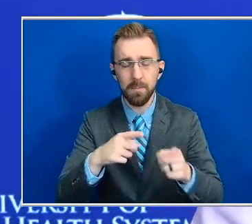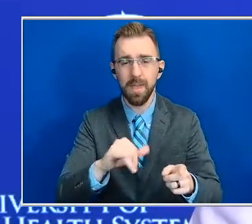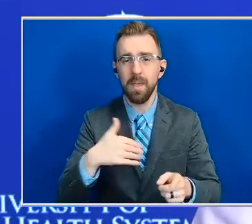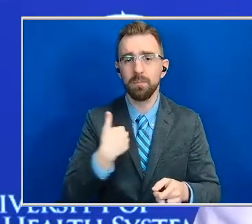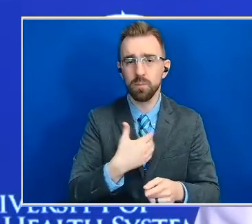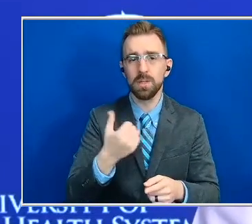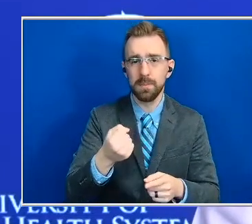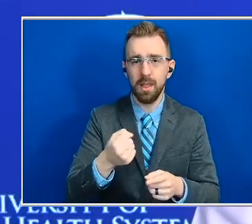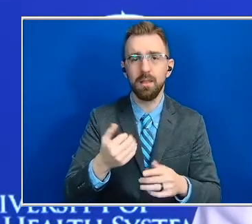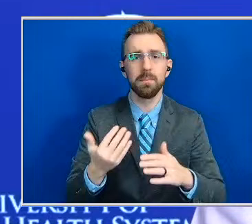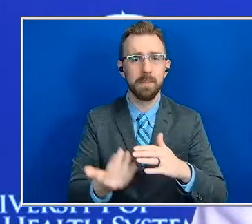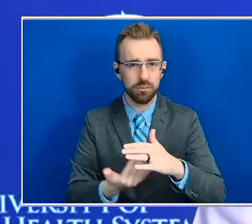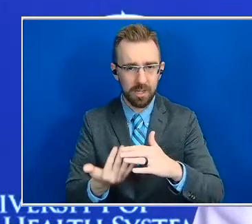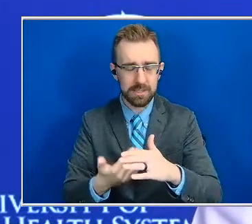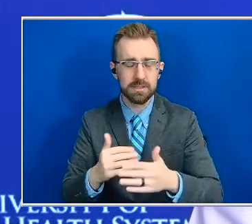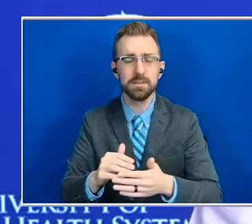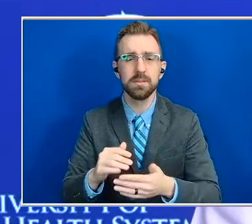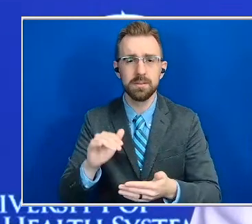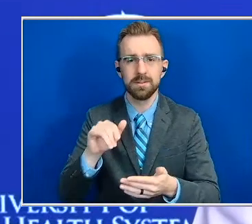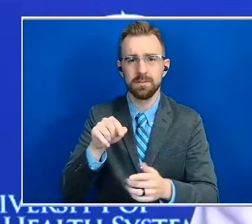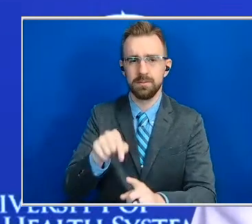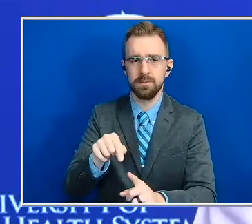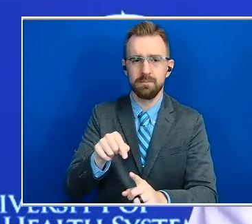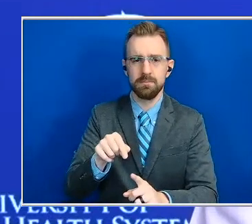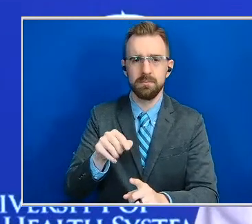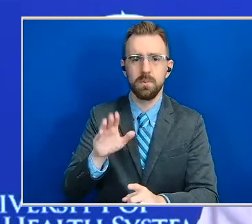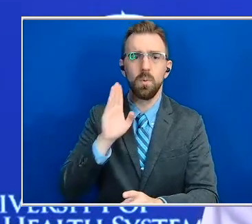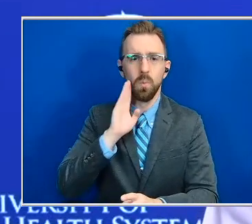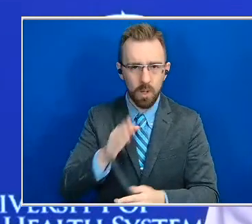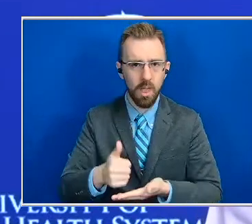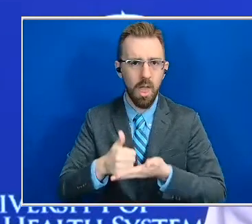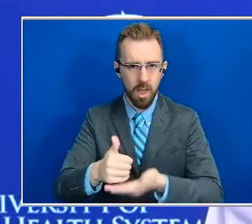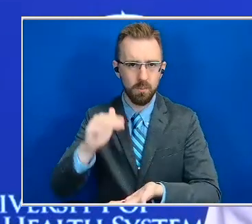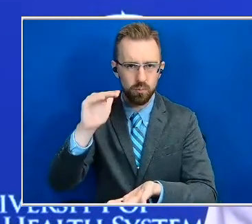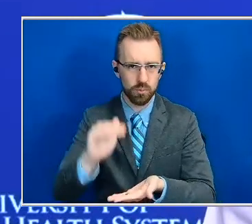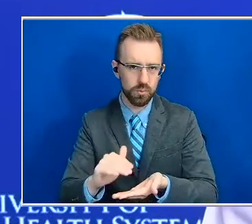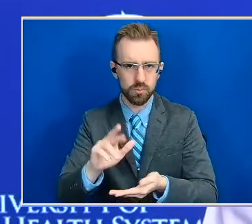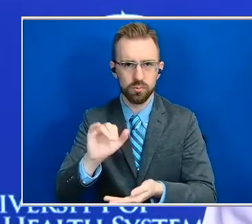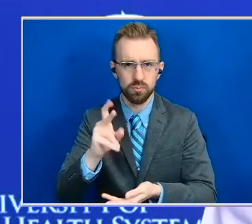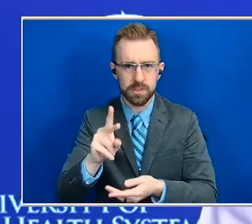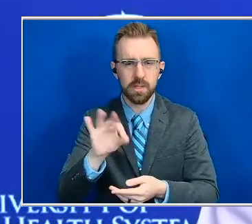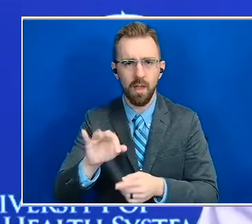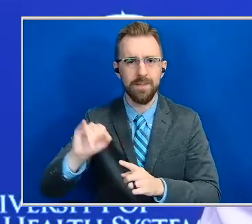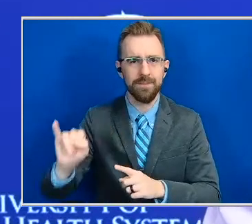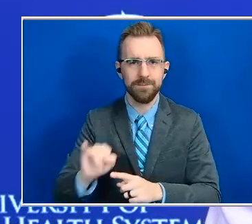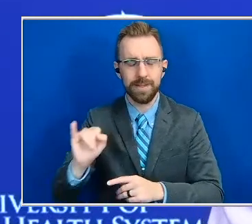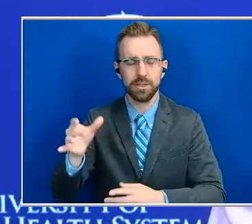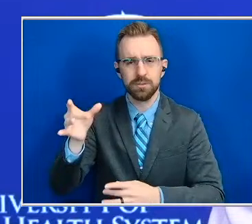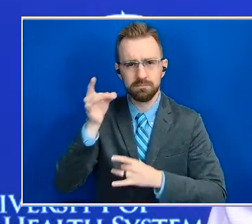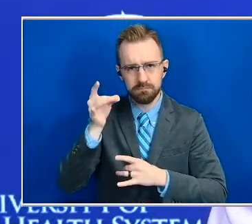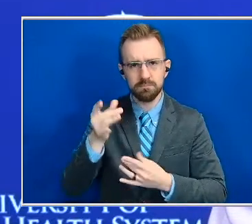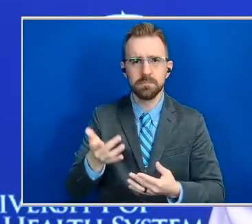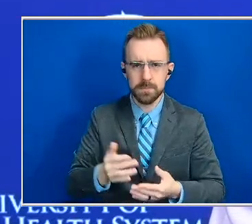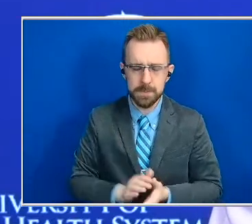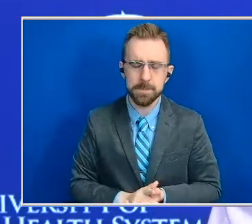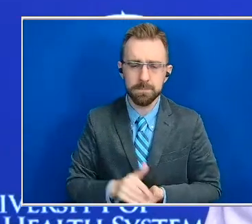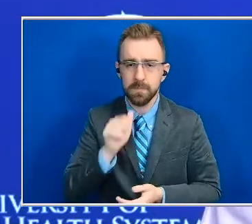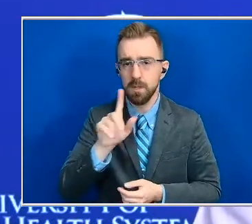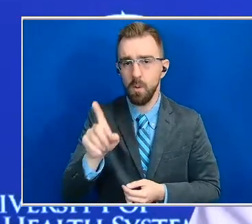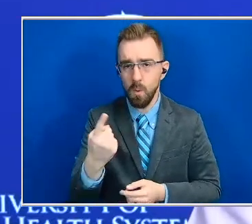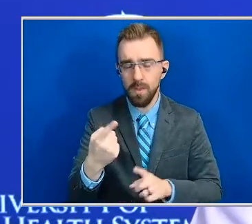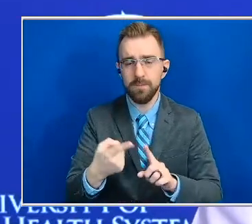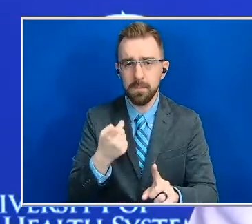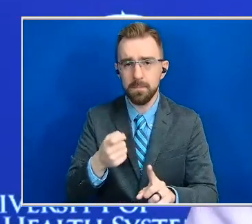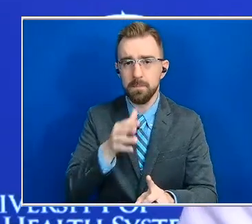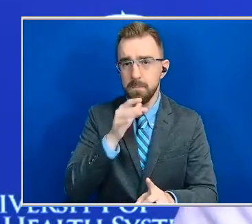pasteurized. Pasteurization will help reduce the risk of infection, not only from mother's breast milk,